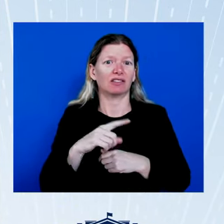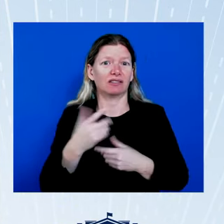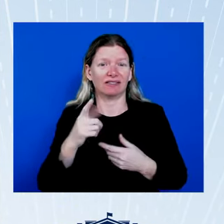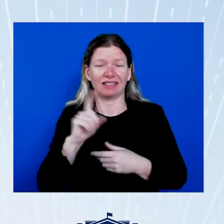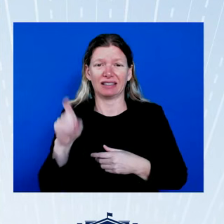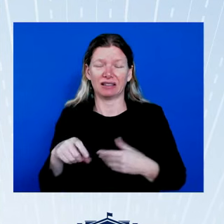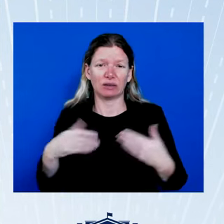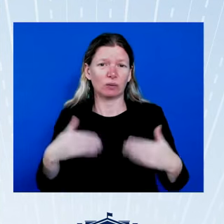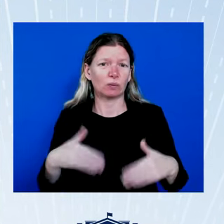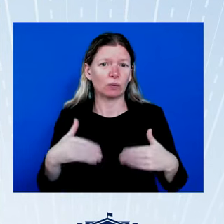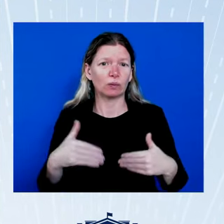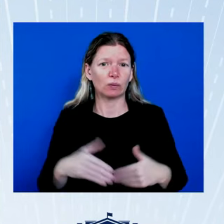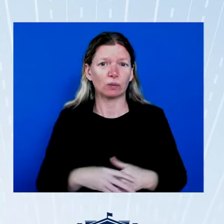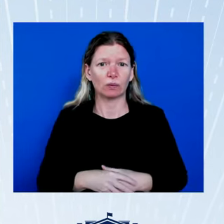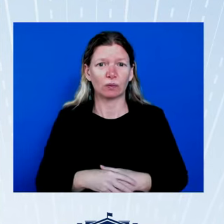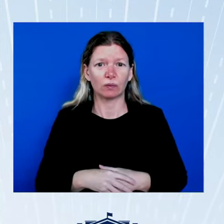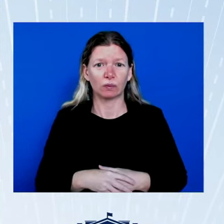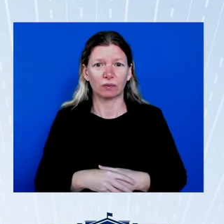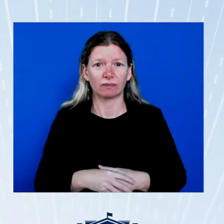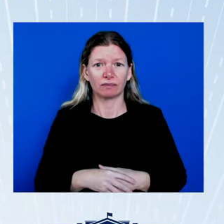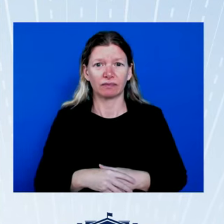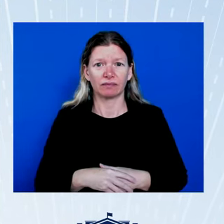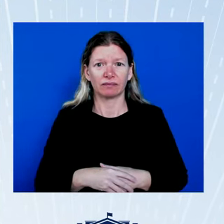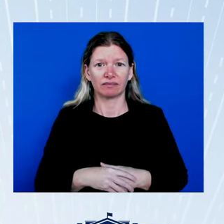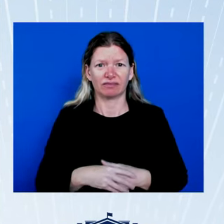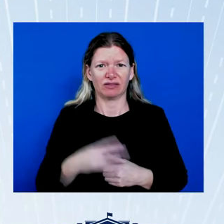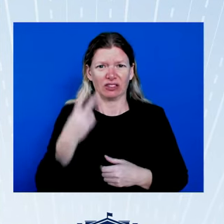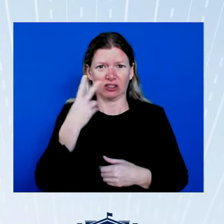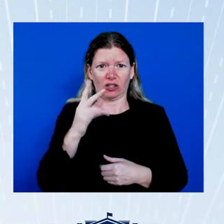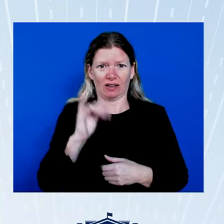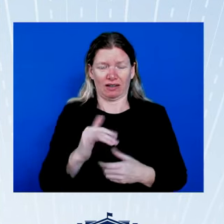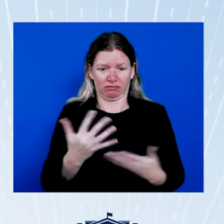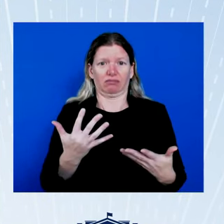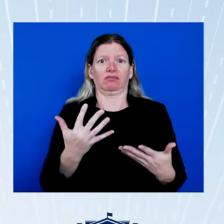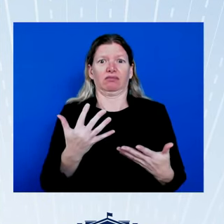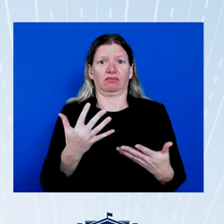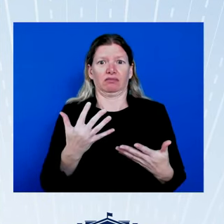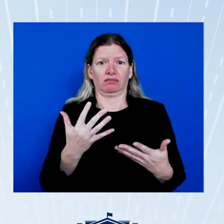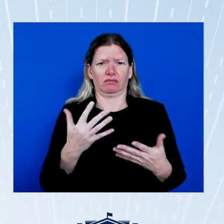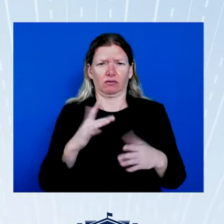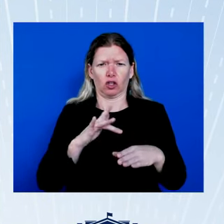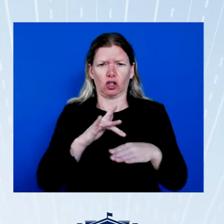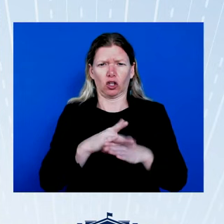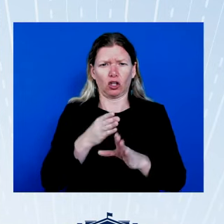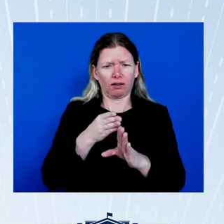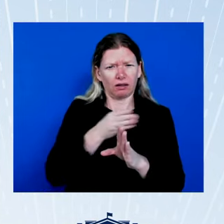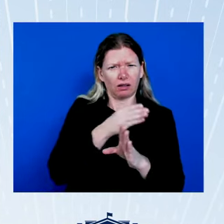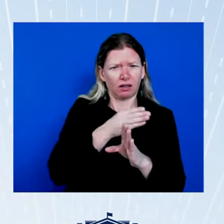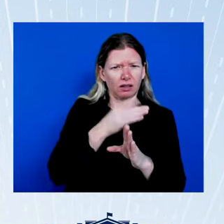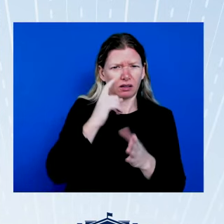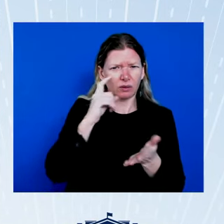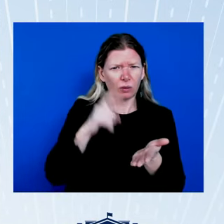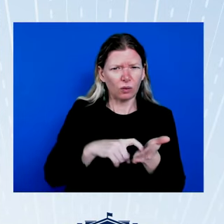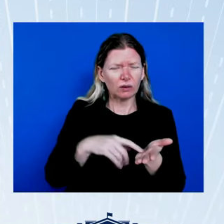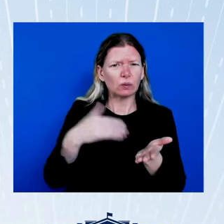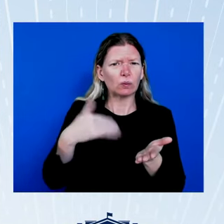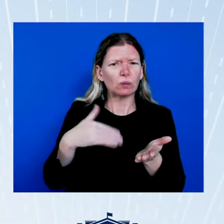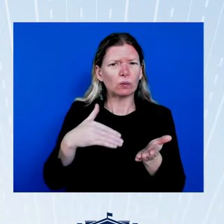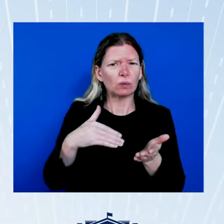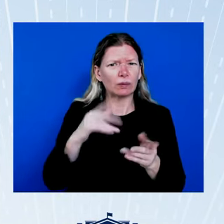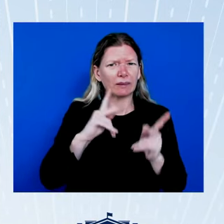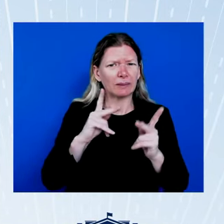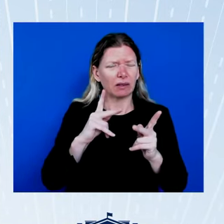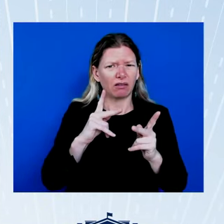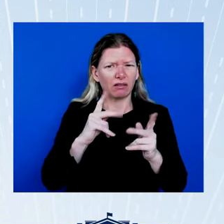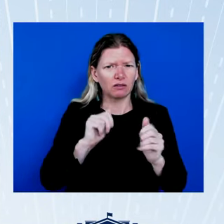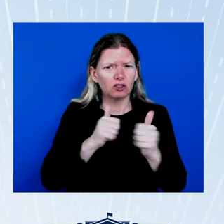in that storm how hard it was for people to access the help that we wanted to get to them quickly in light of what they were